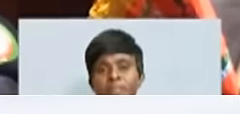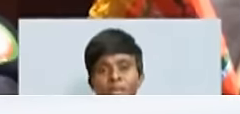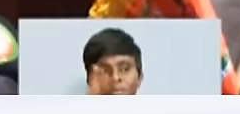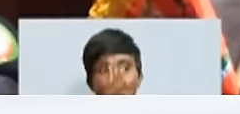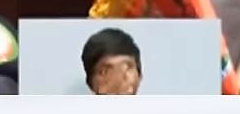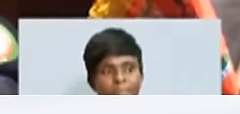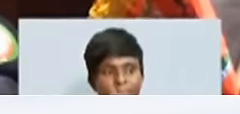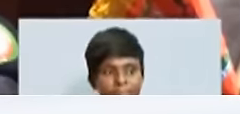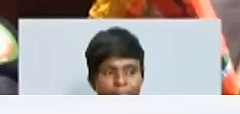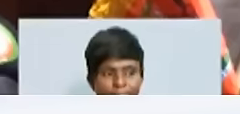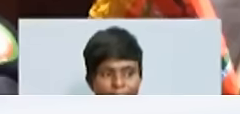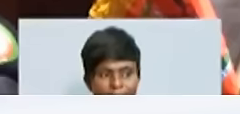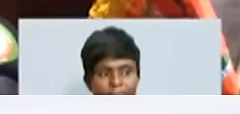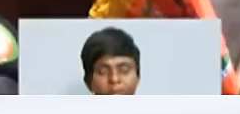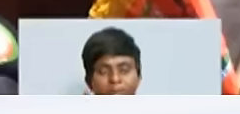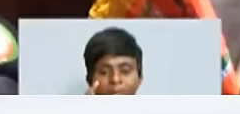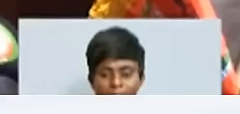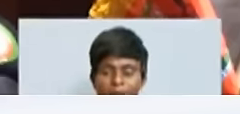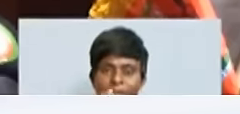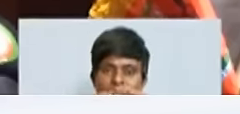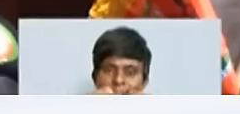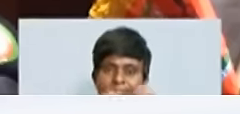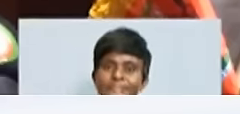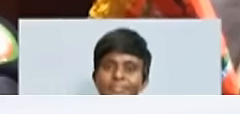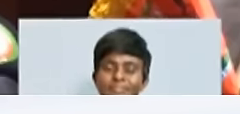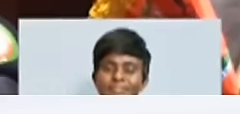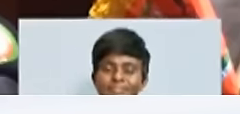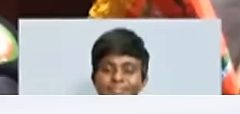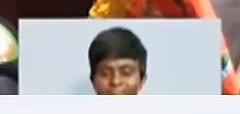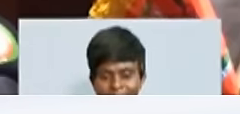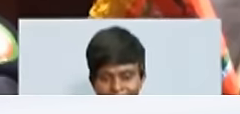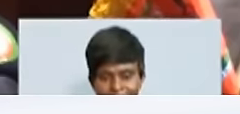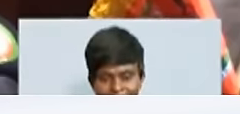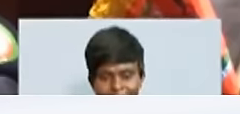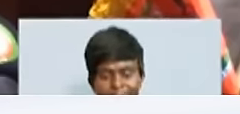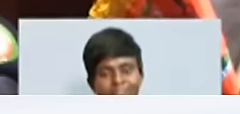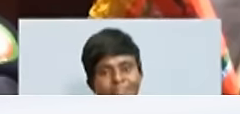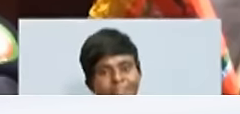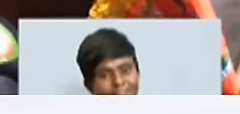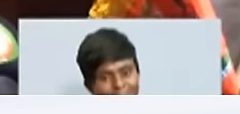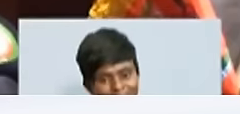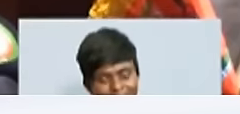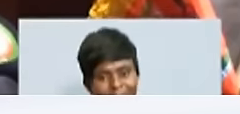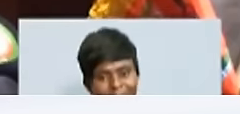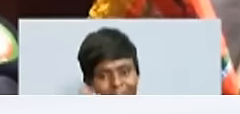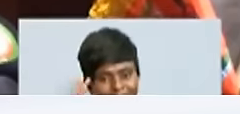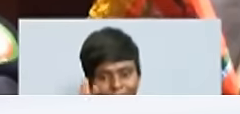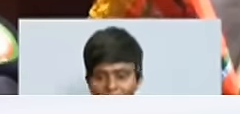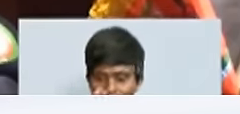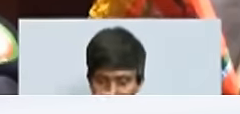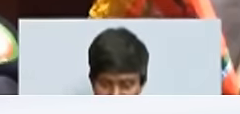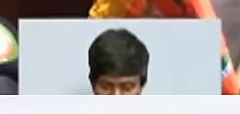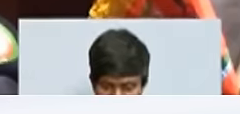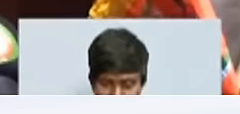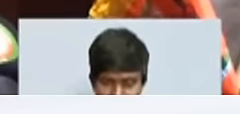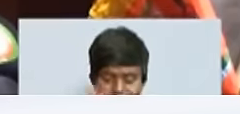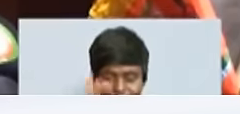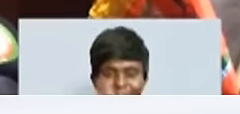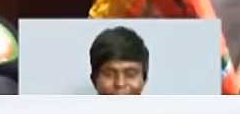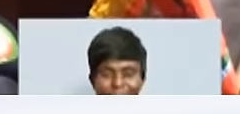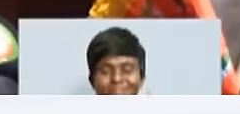That is our message here. Let's sow correctly, we will reap positive